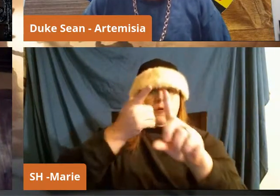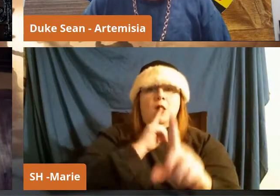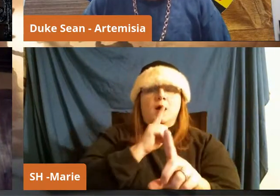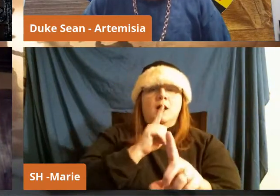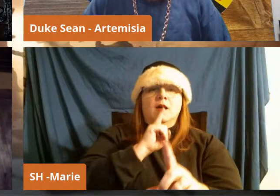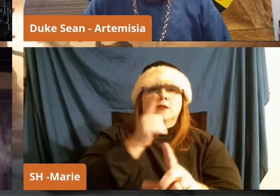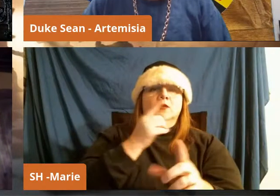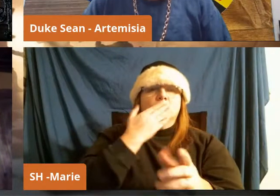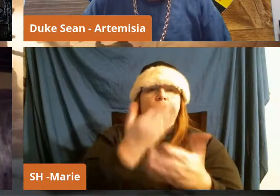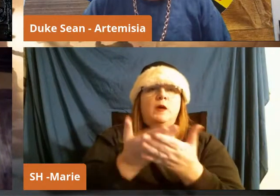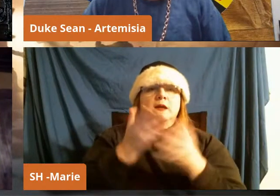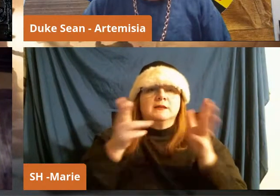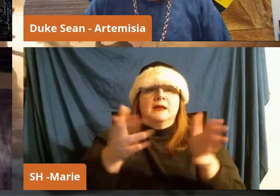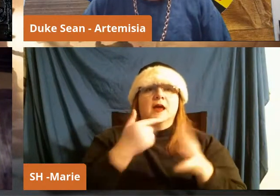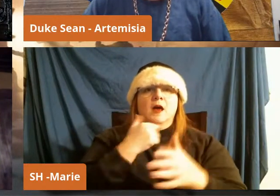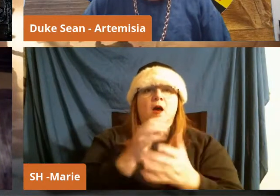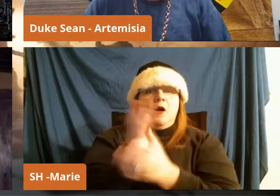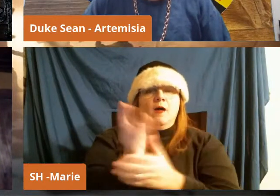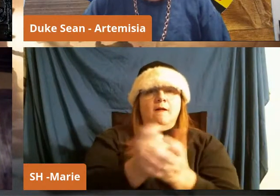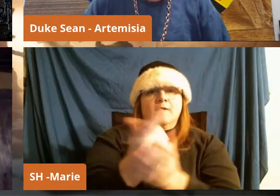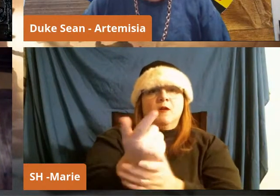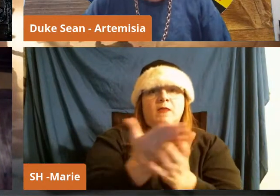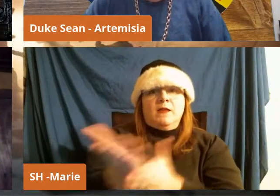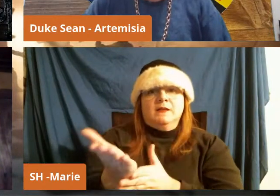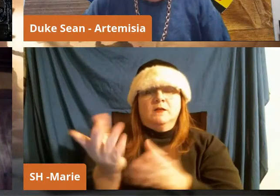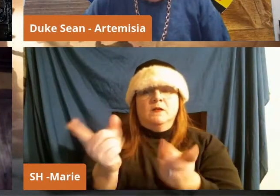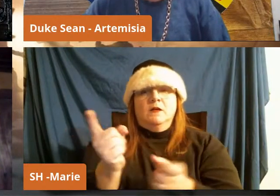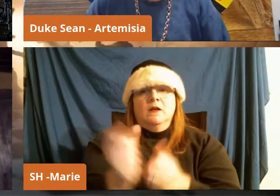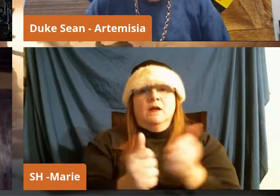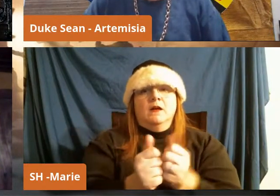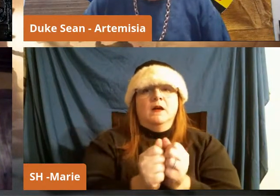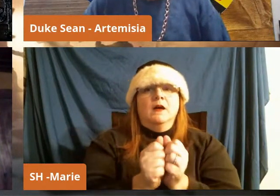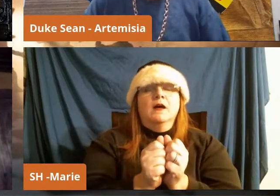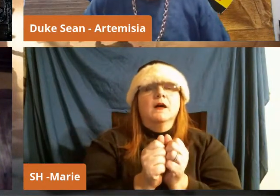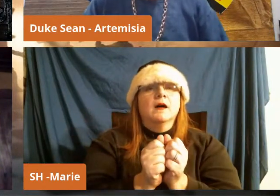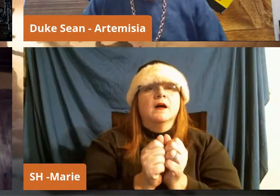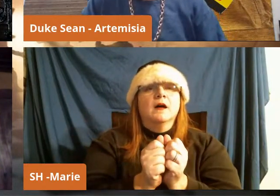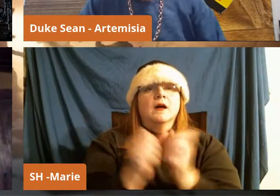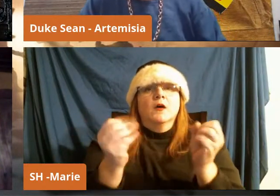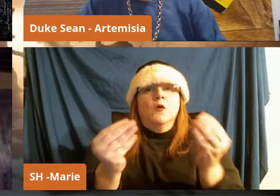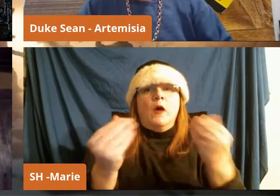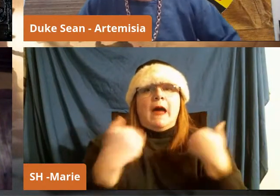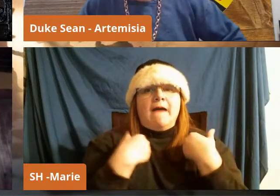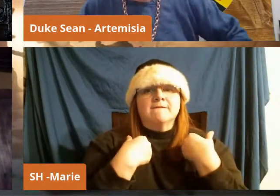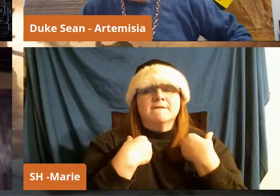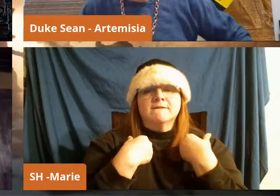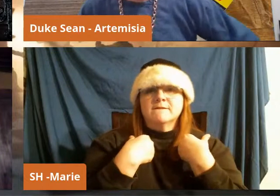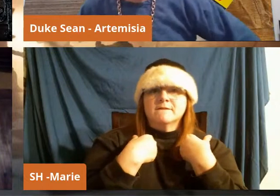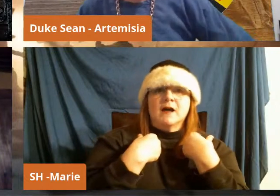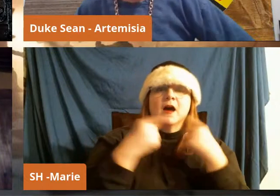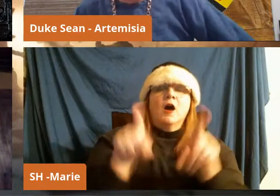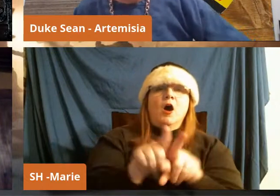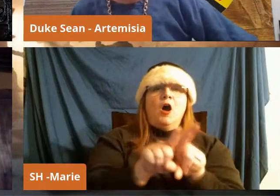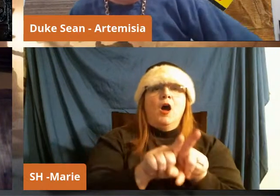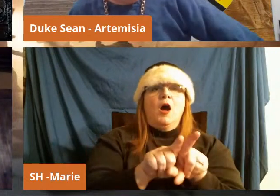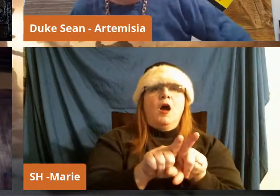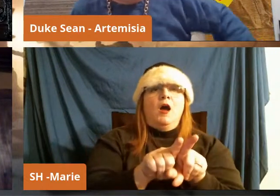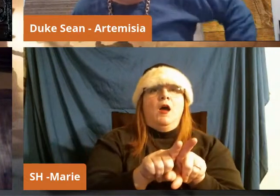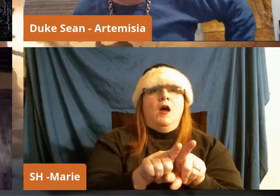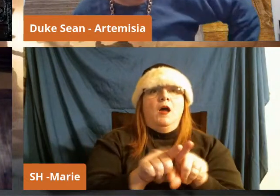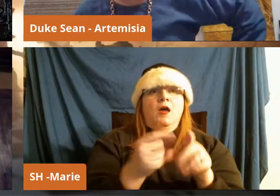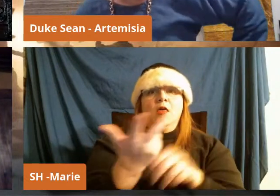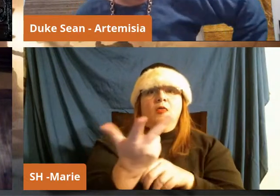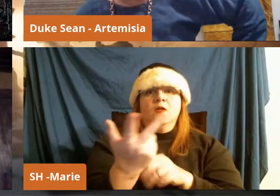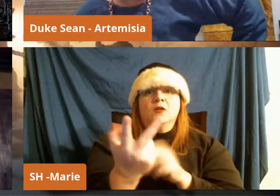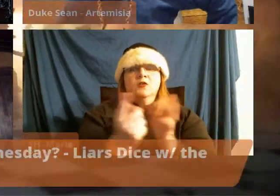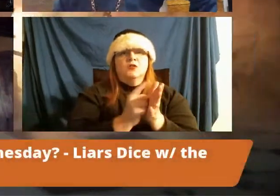way to phrase it. All right, a couple things coming up, and then we'll do our sign-offs here. So we have, as always, I'm actually running 3 shows